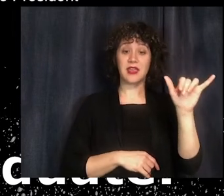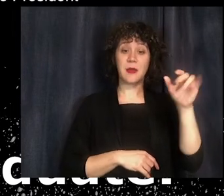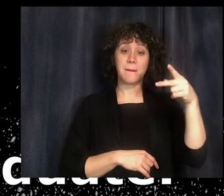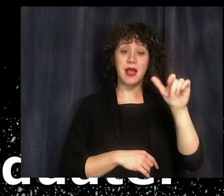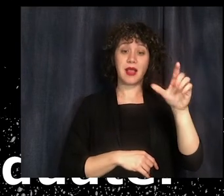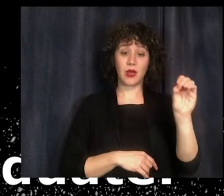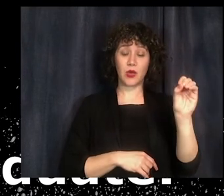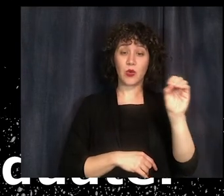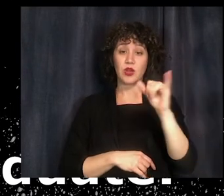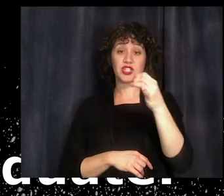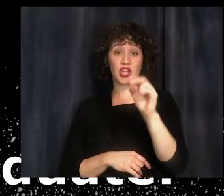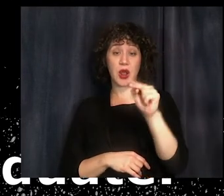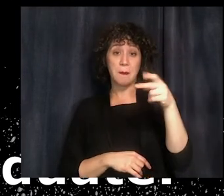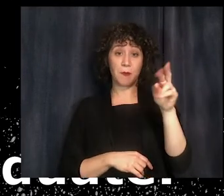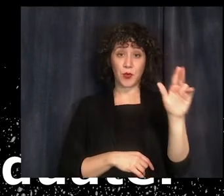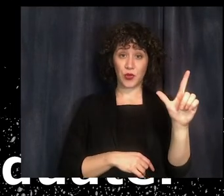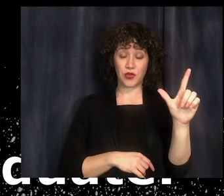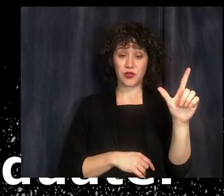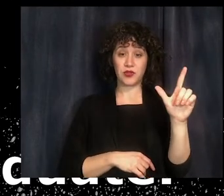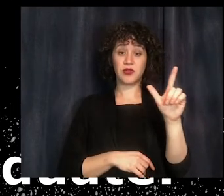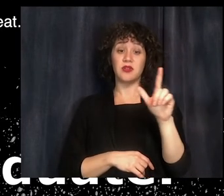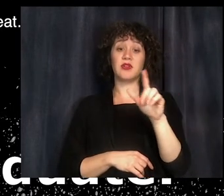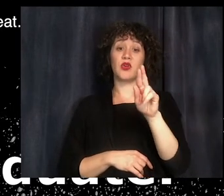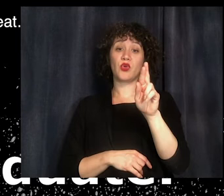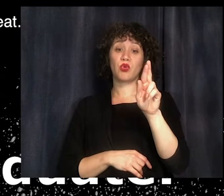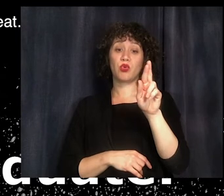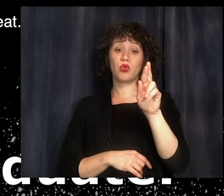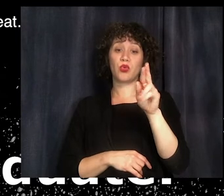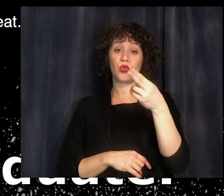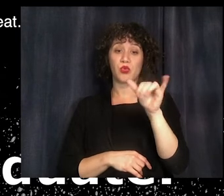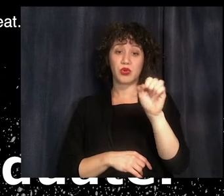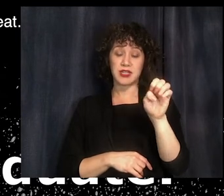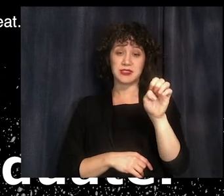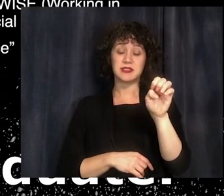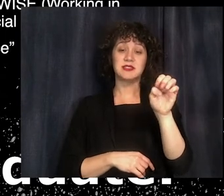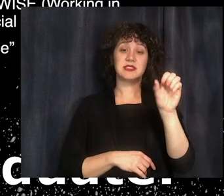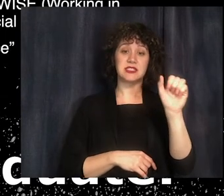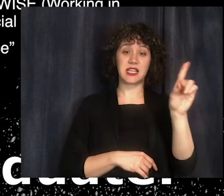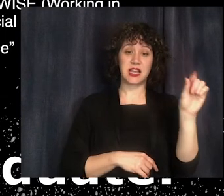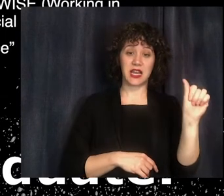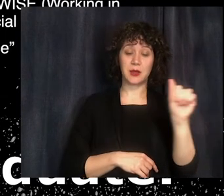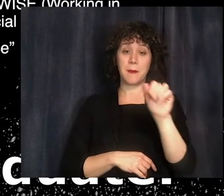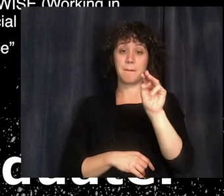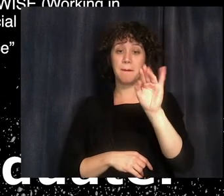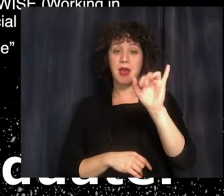John Pearl, Reese Sandy, Michael Sprague,